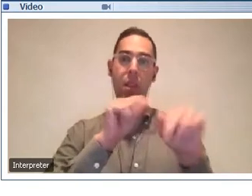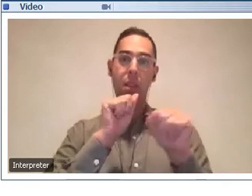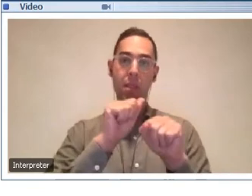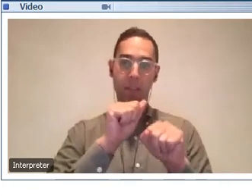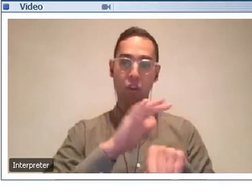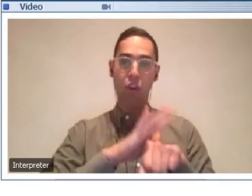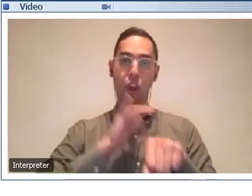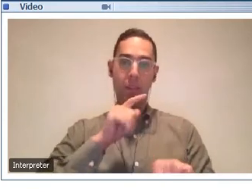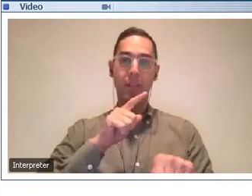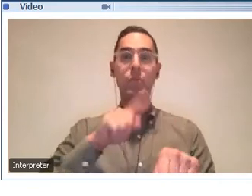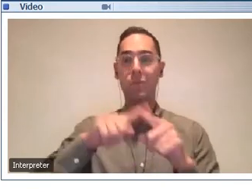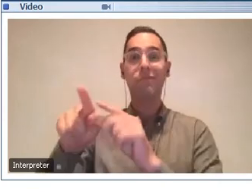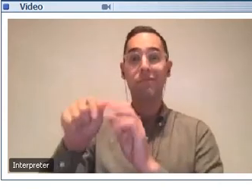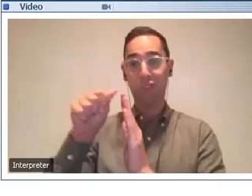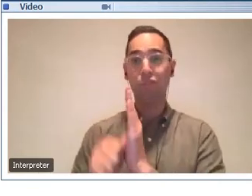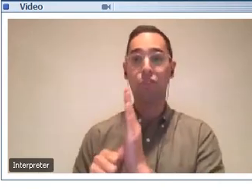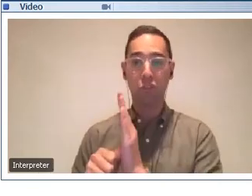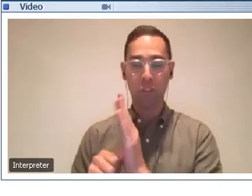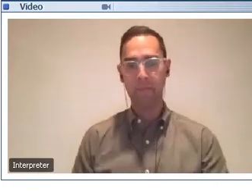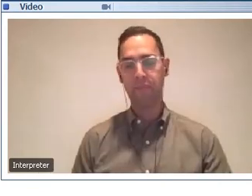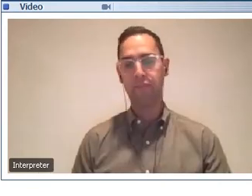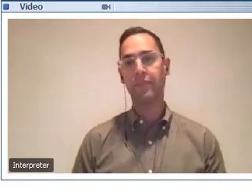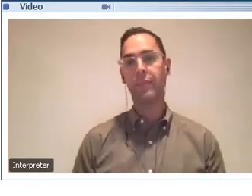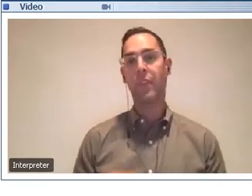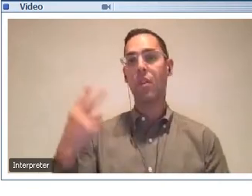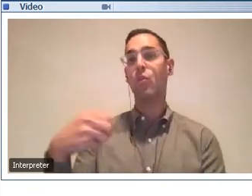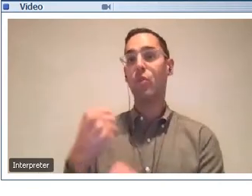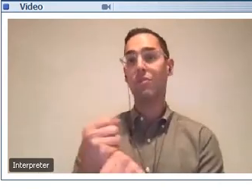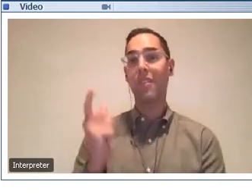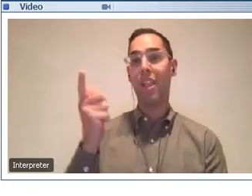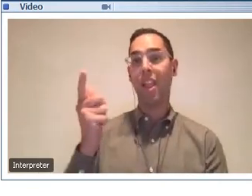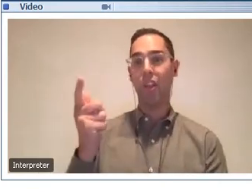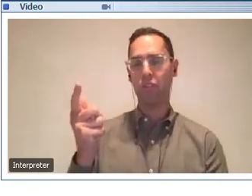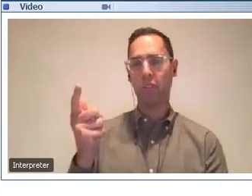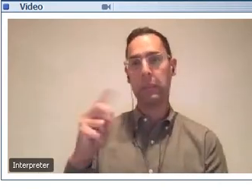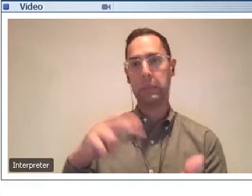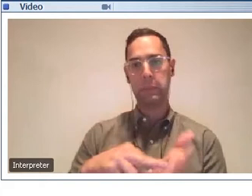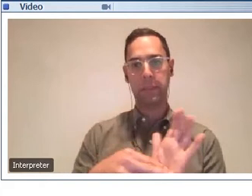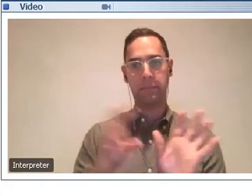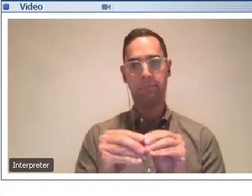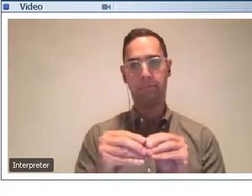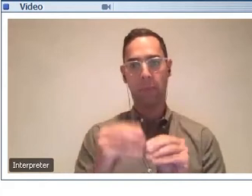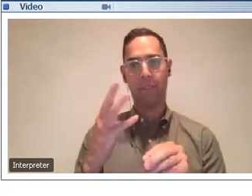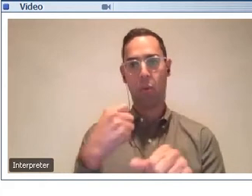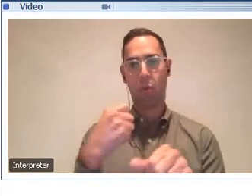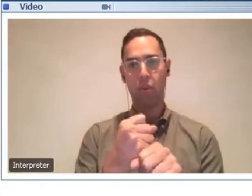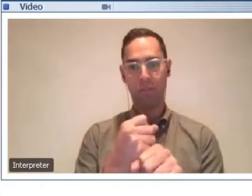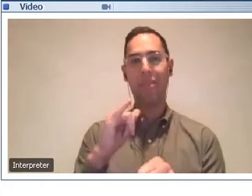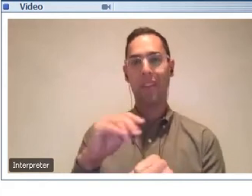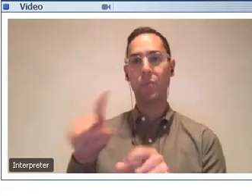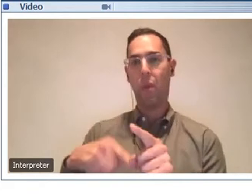later, so 4 years into my mother's cancer diagnosis, is the picture on the right.